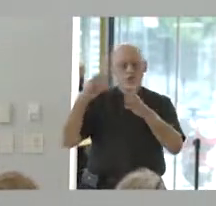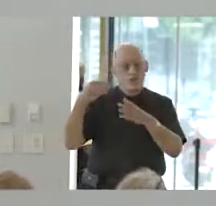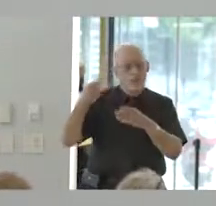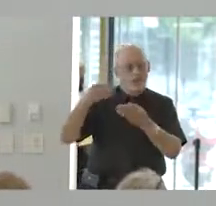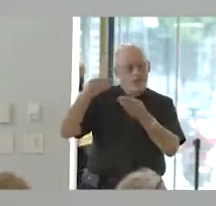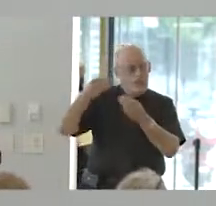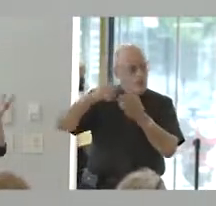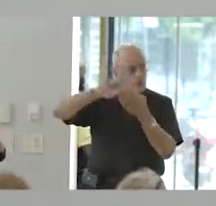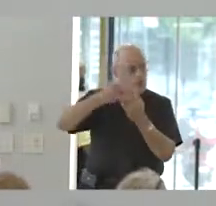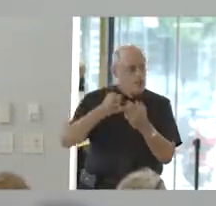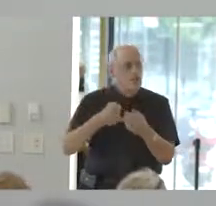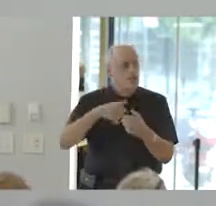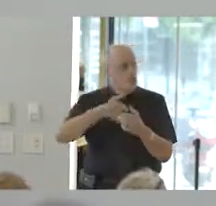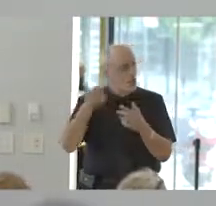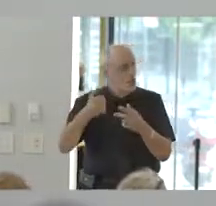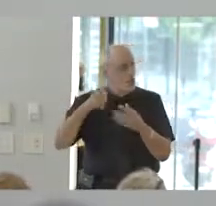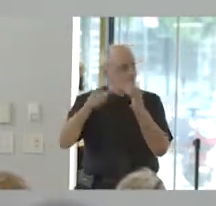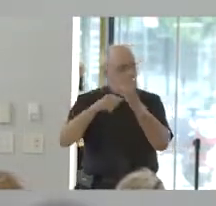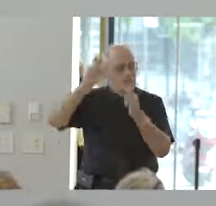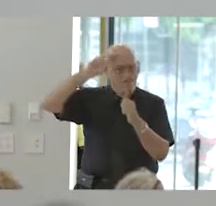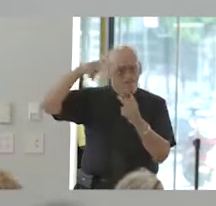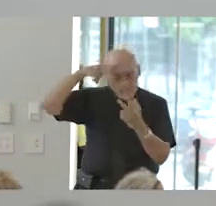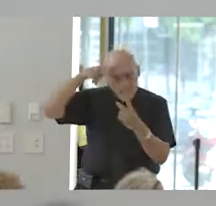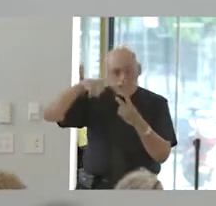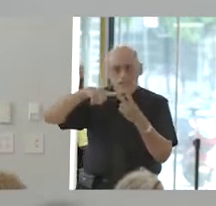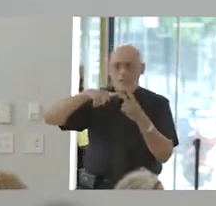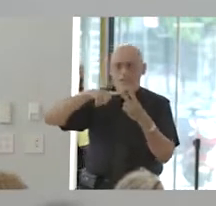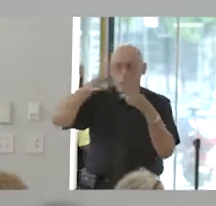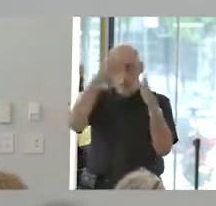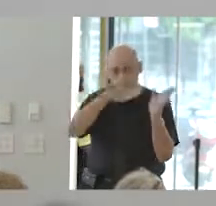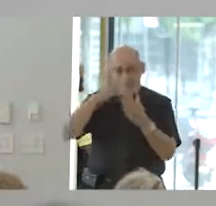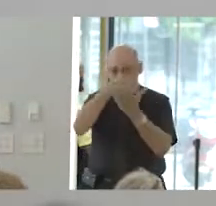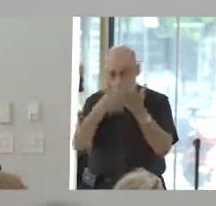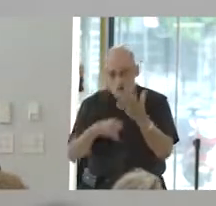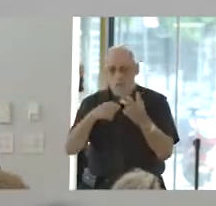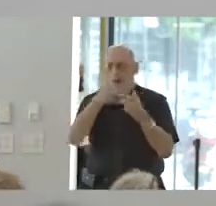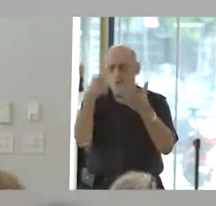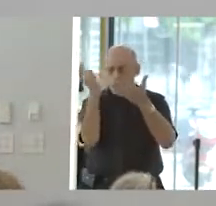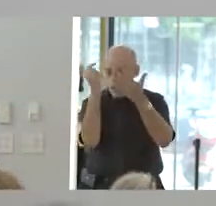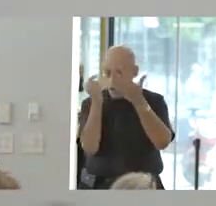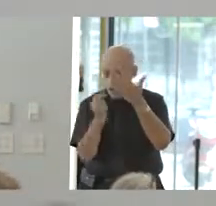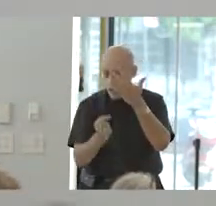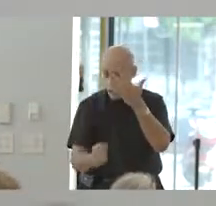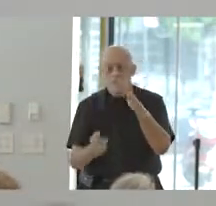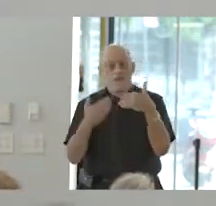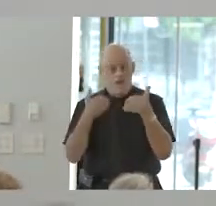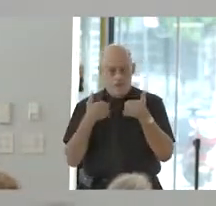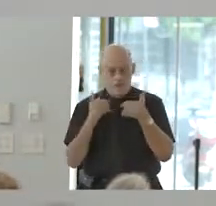Varun Kohli, who is our Assistant Vice President of Planning and Design, and there are others